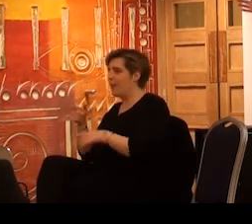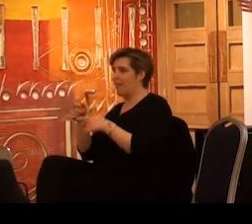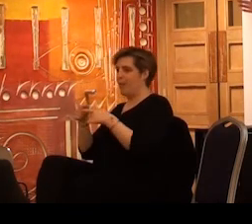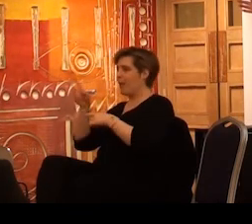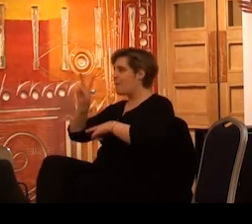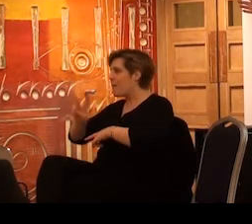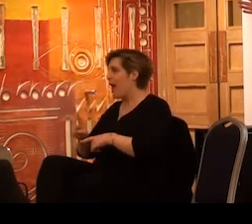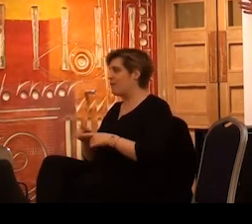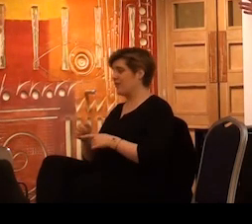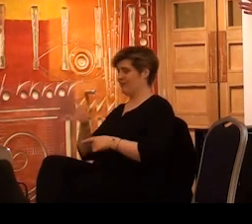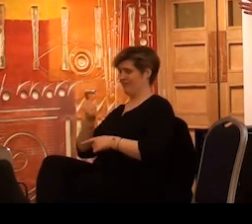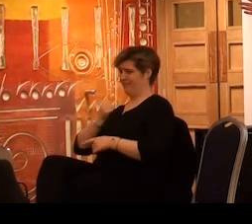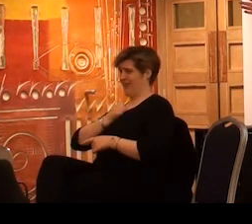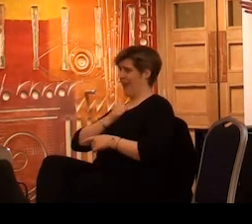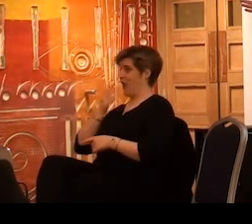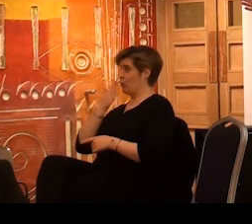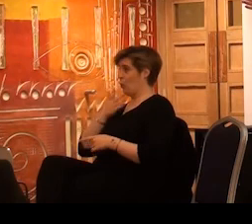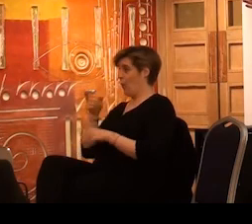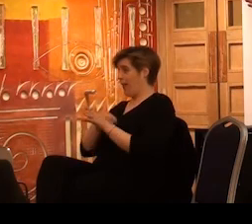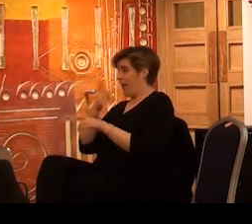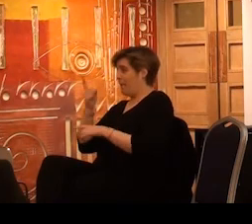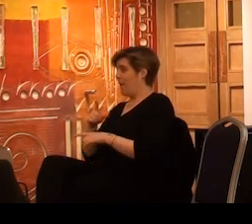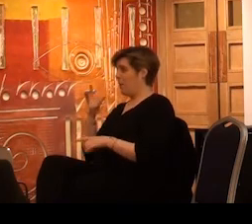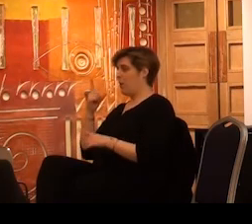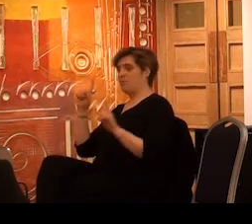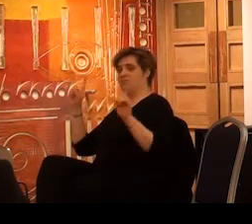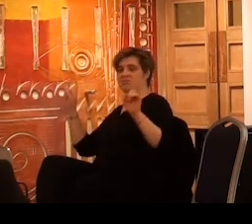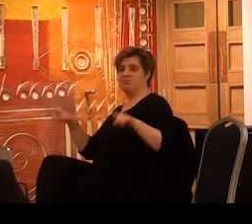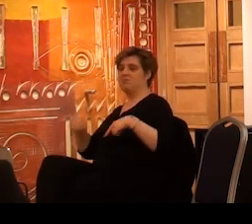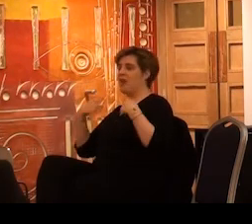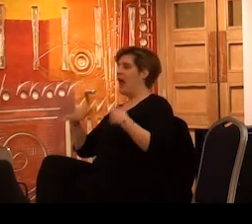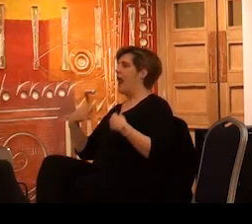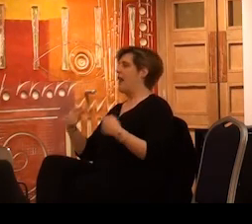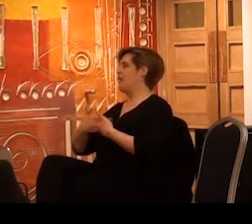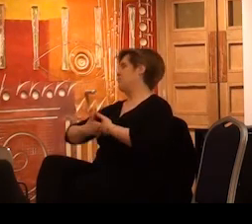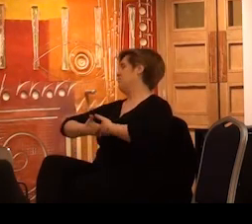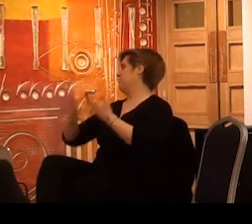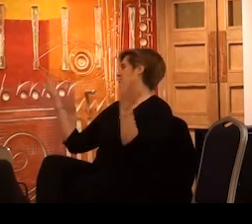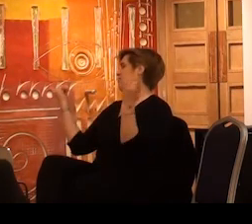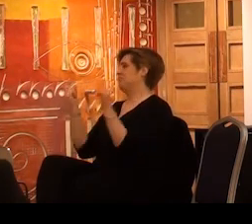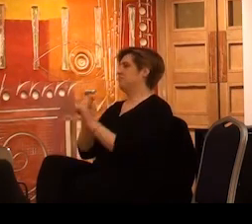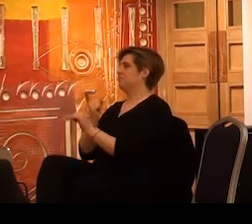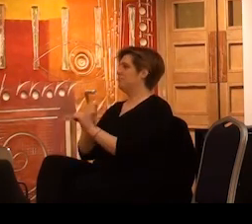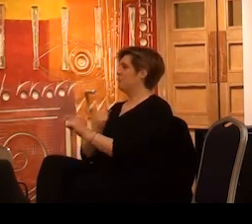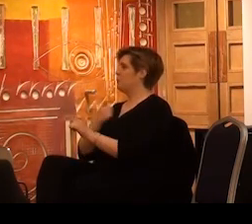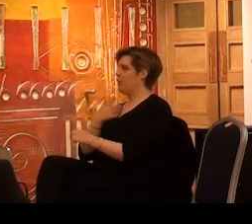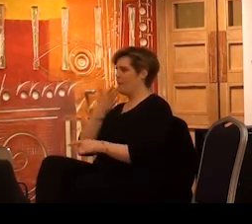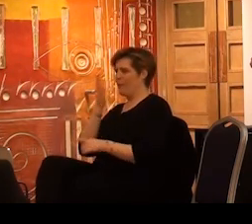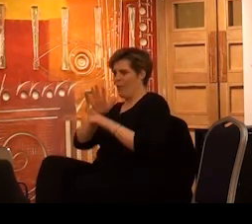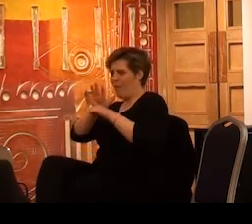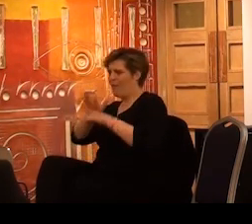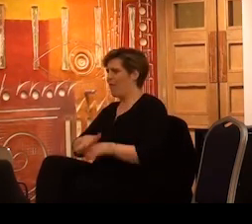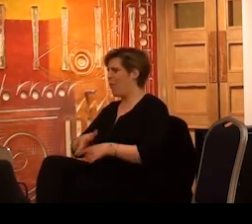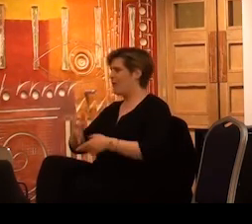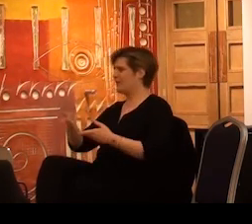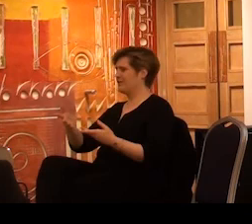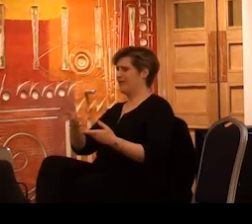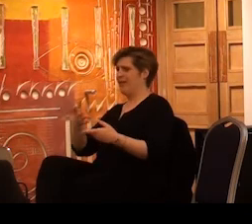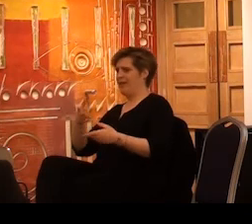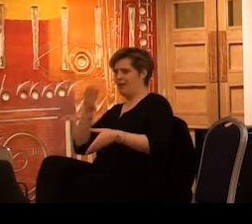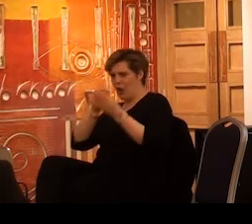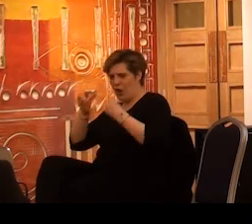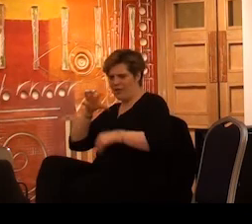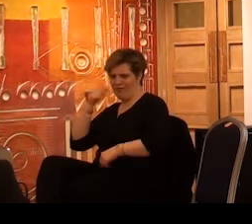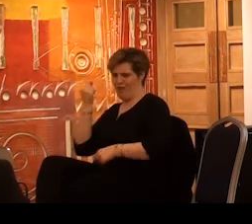like at our school. They are not forced to do EBAC subjects or a foreign language if they don't like French. They've been to